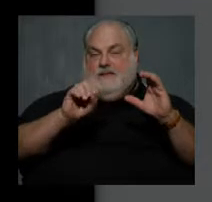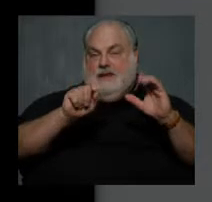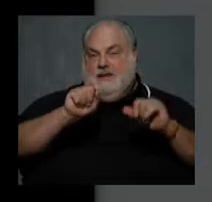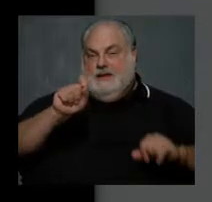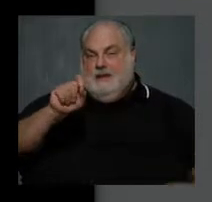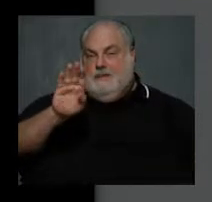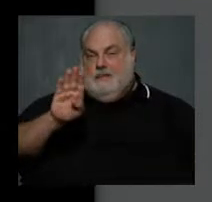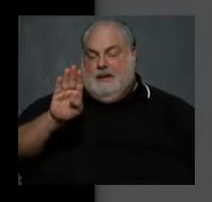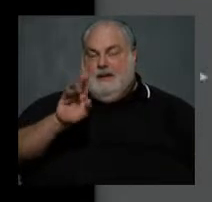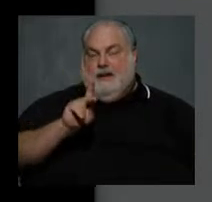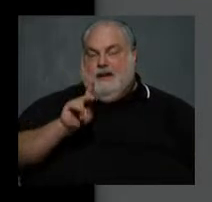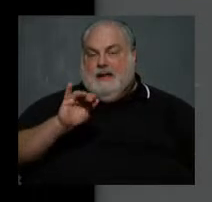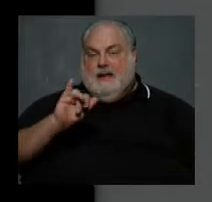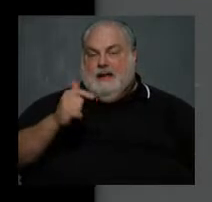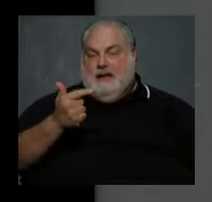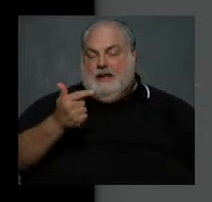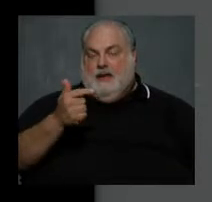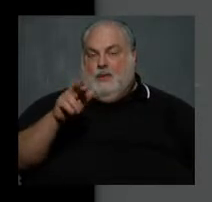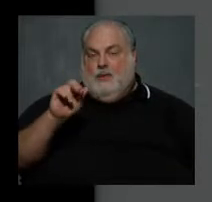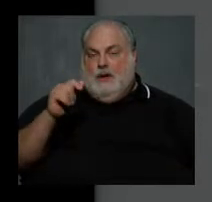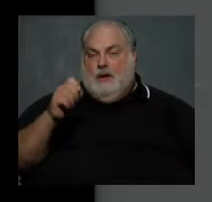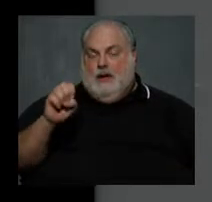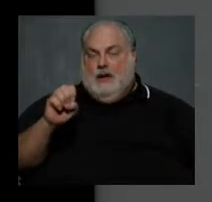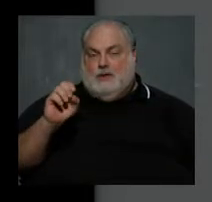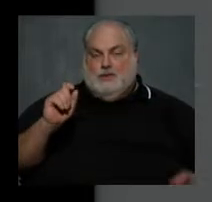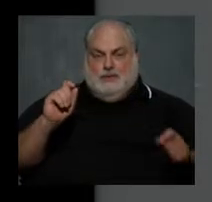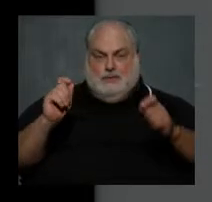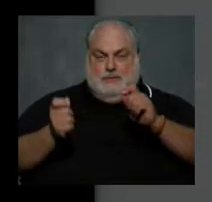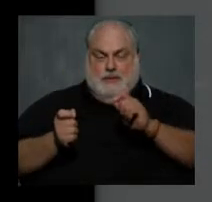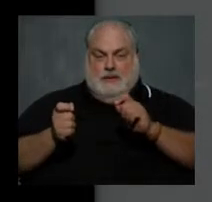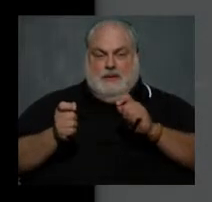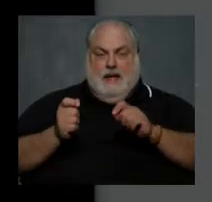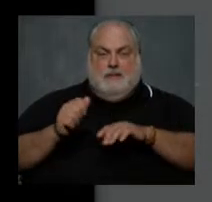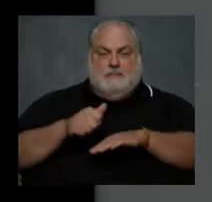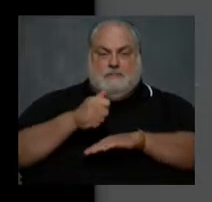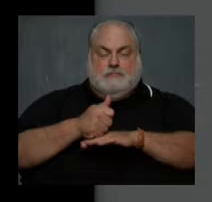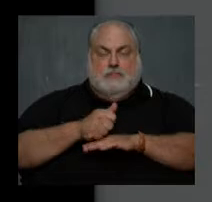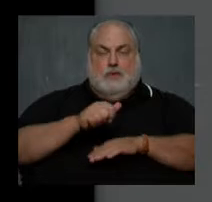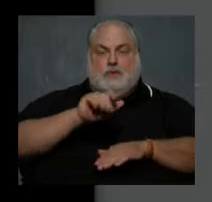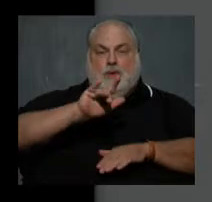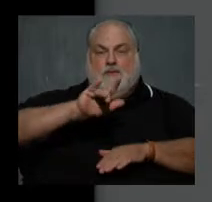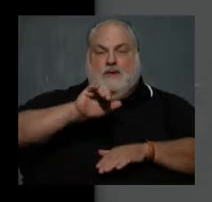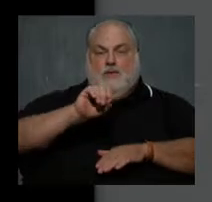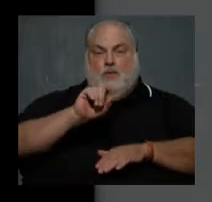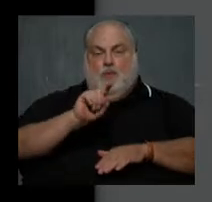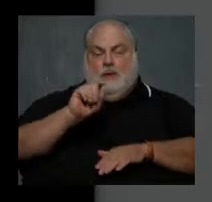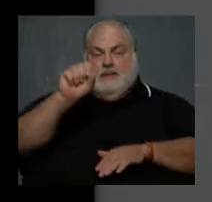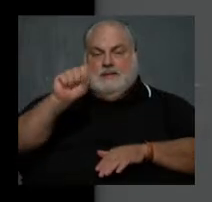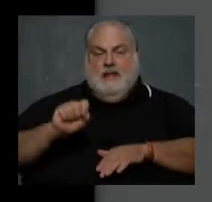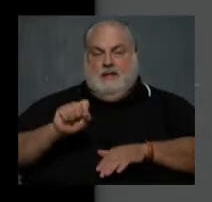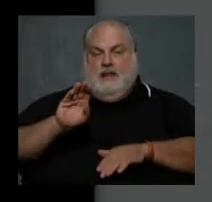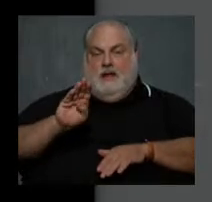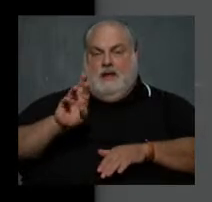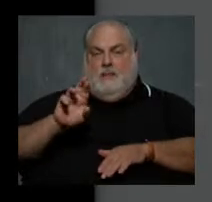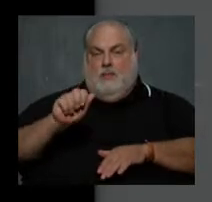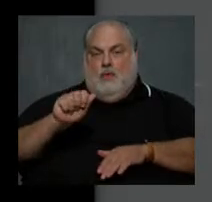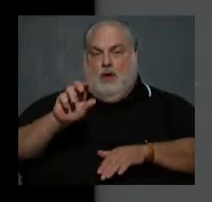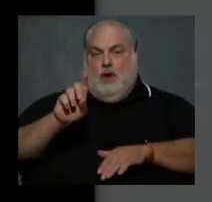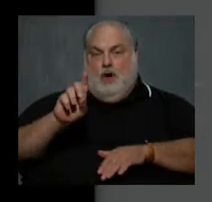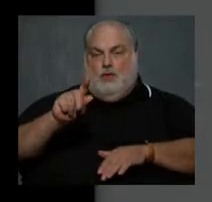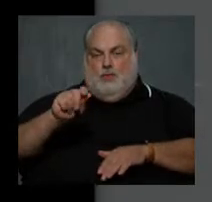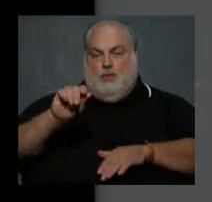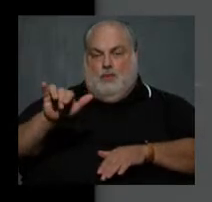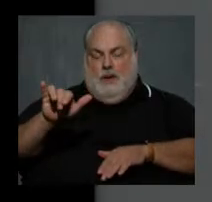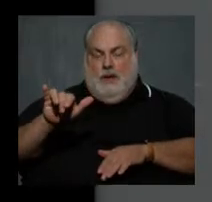Z-1870-B, King Ridge Enterprises, revised short form PDC, located at 2501 South Broadway Street. Staff recommends approval